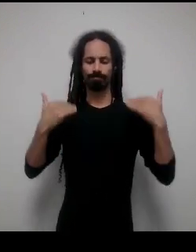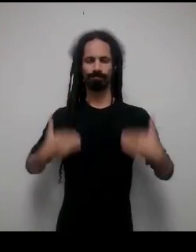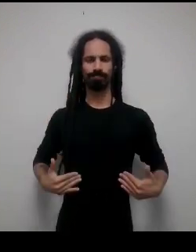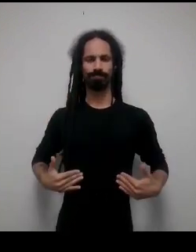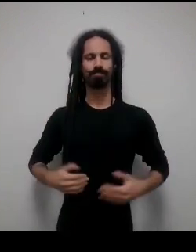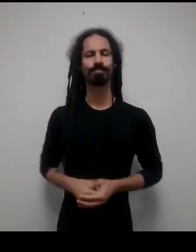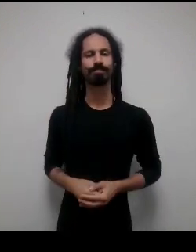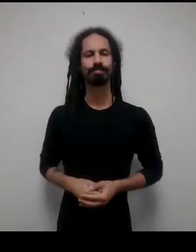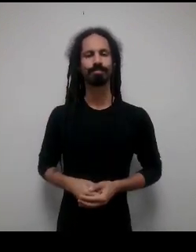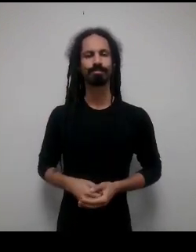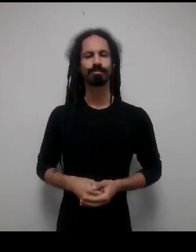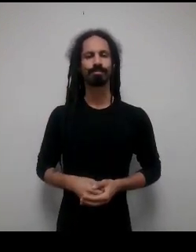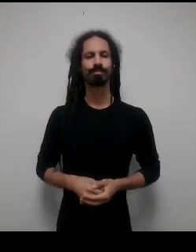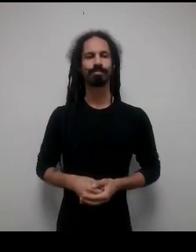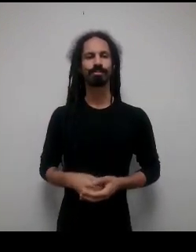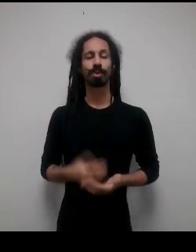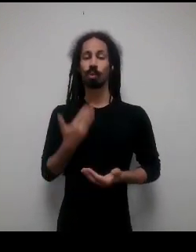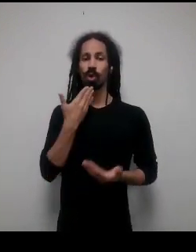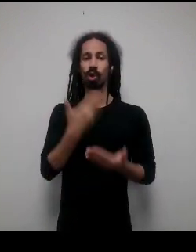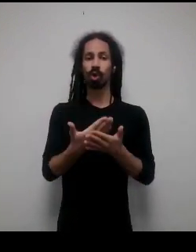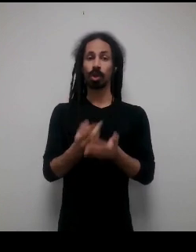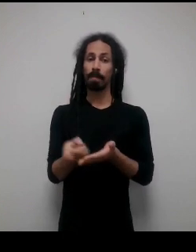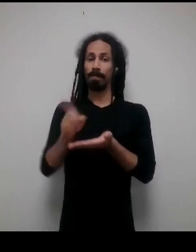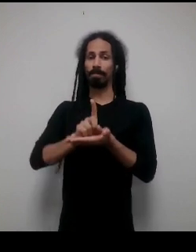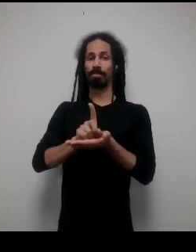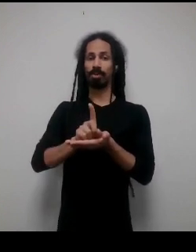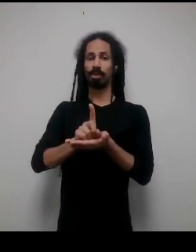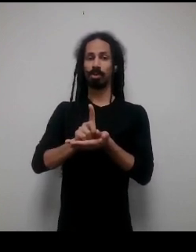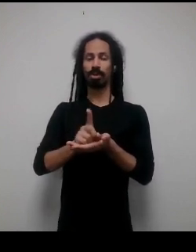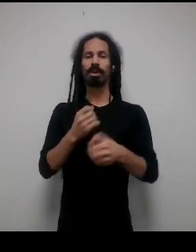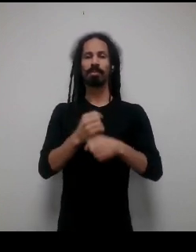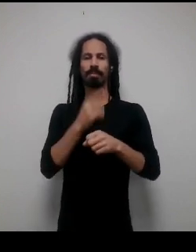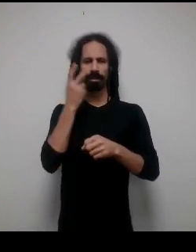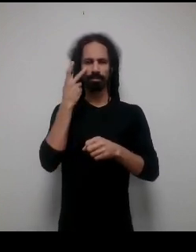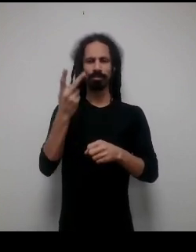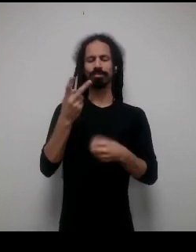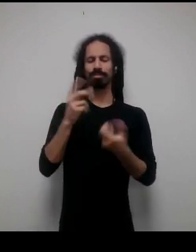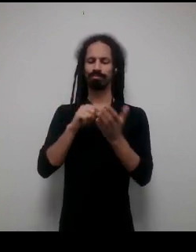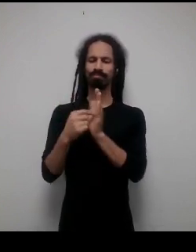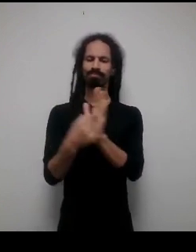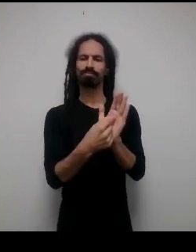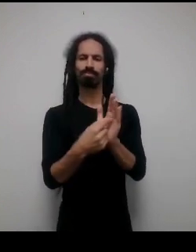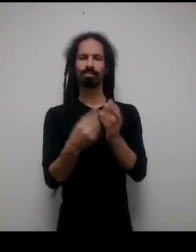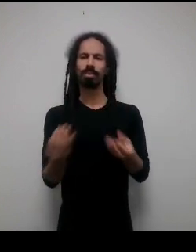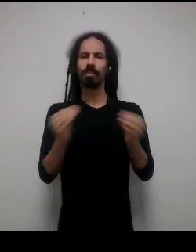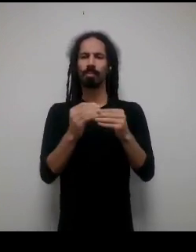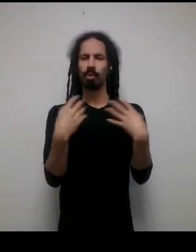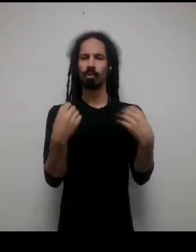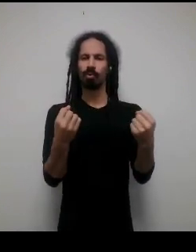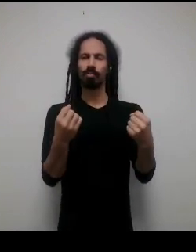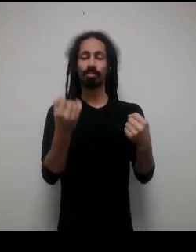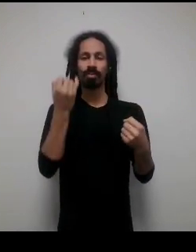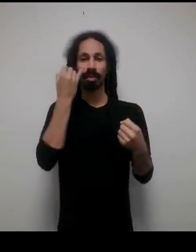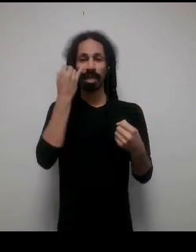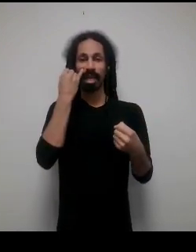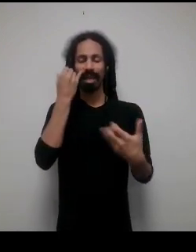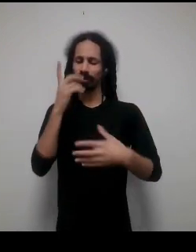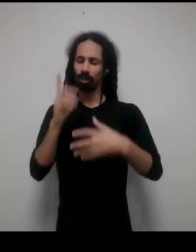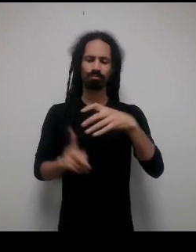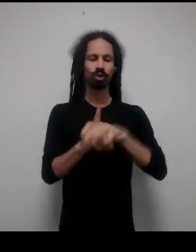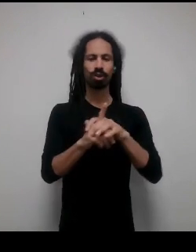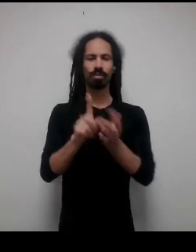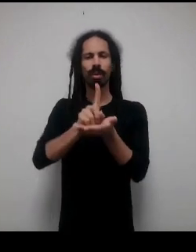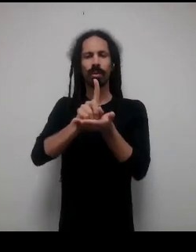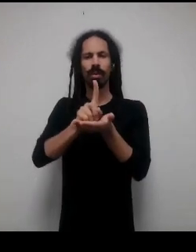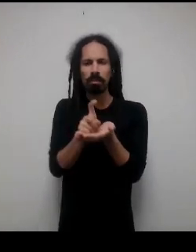speaker feel more confident and also appear more confident to other people. If you come in and someone's all slouched over or not